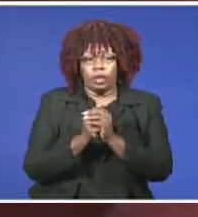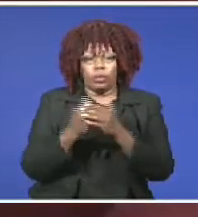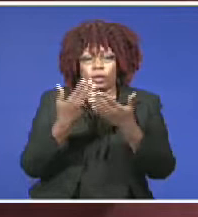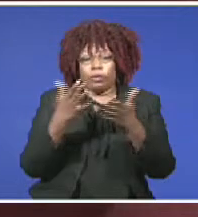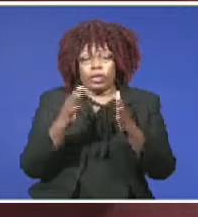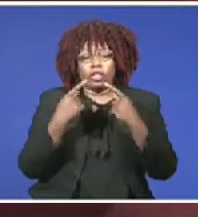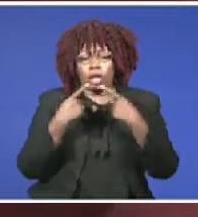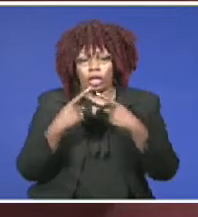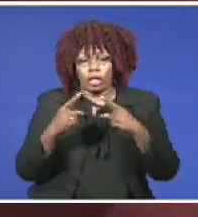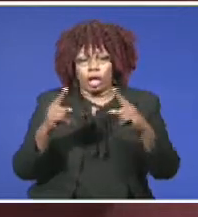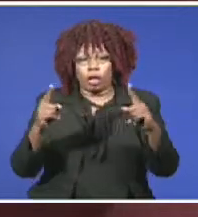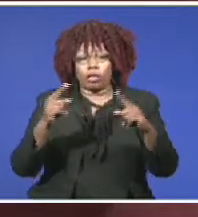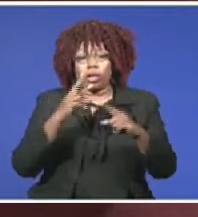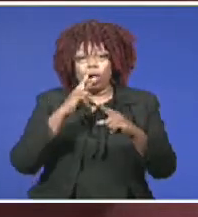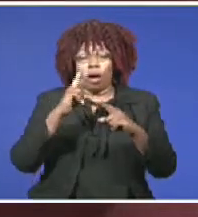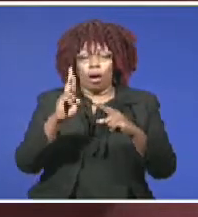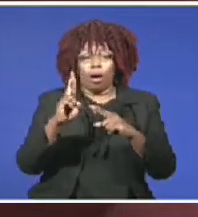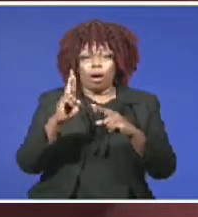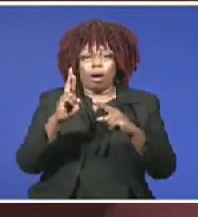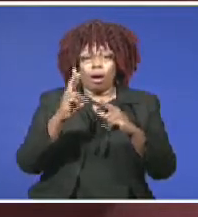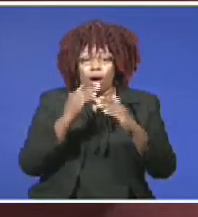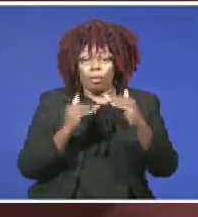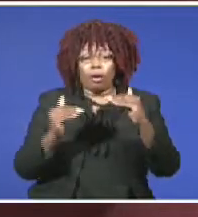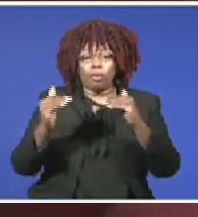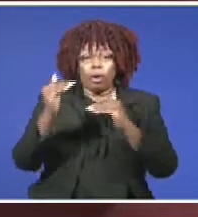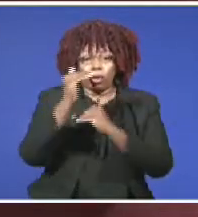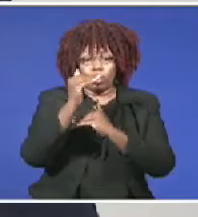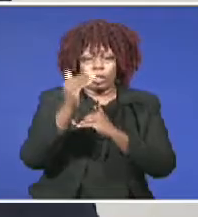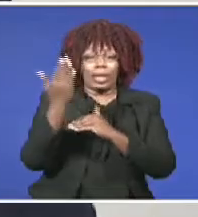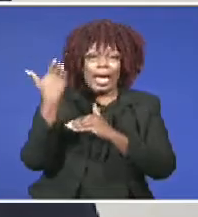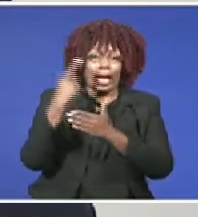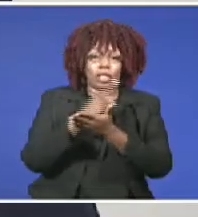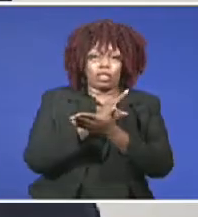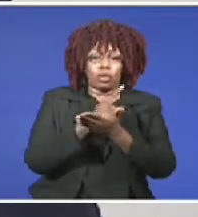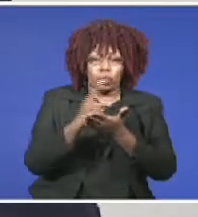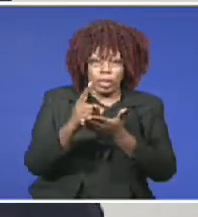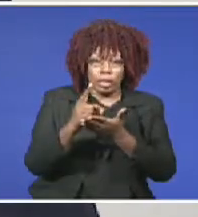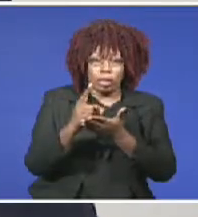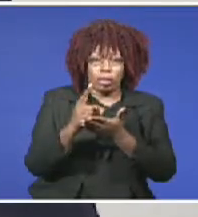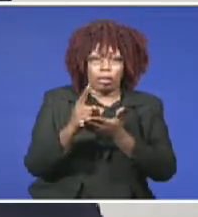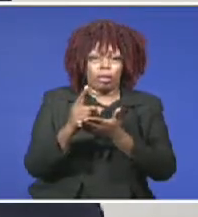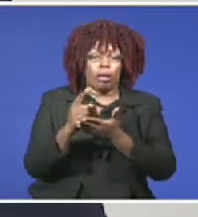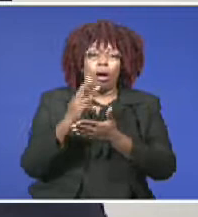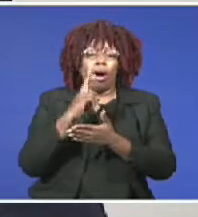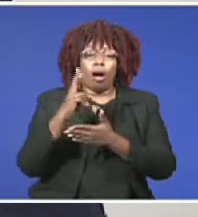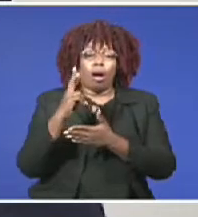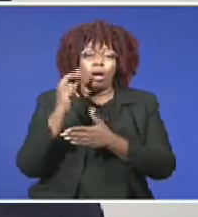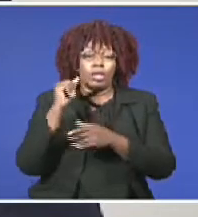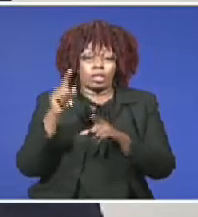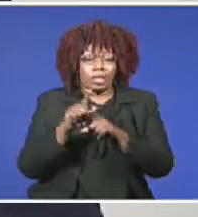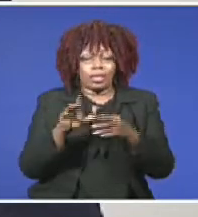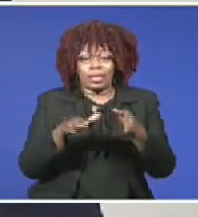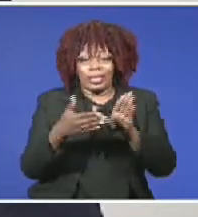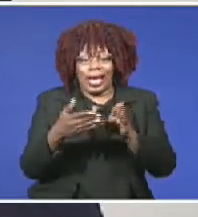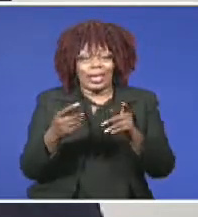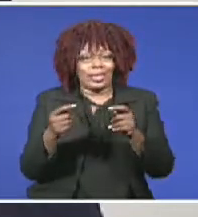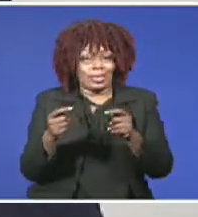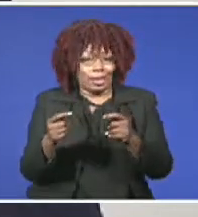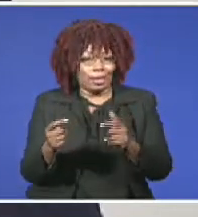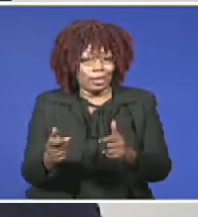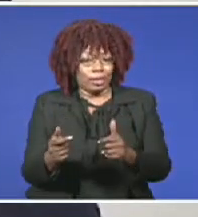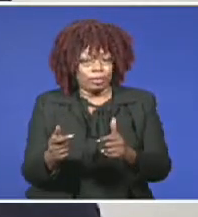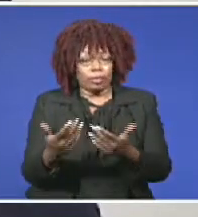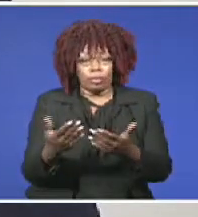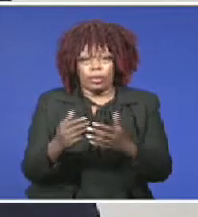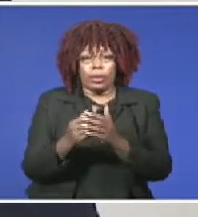announced her promotion last week. Her sister passed suddenly, and